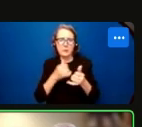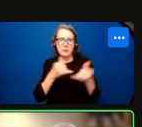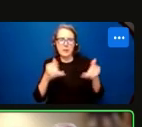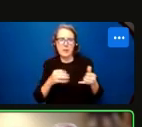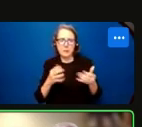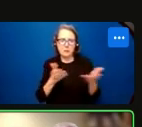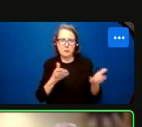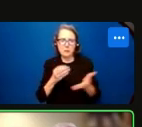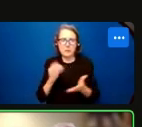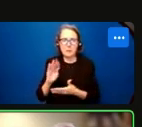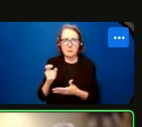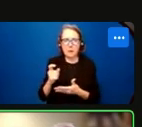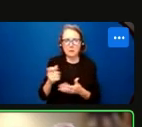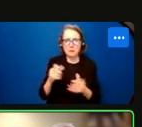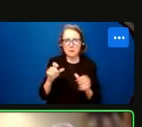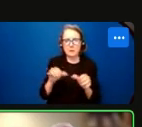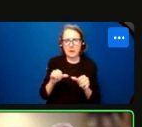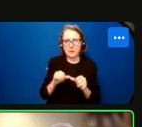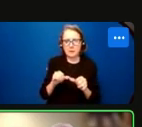size.